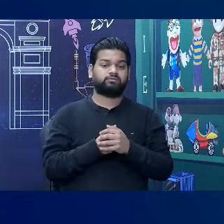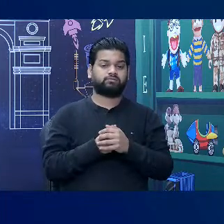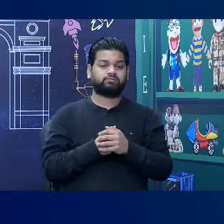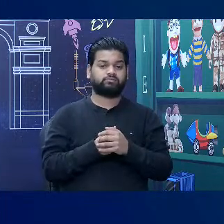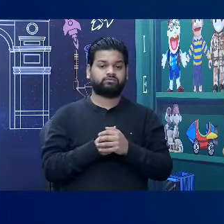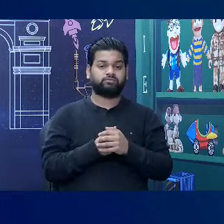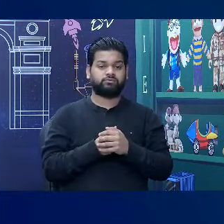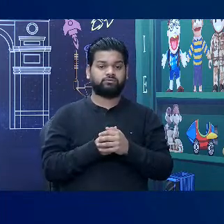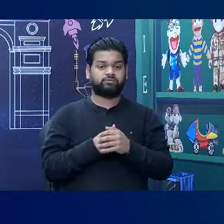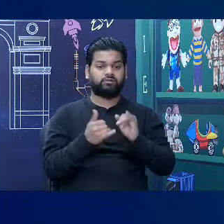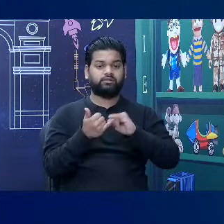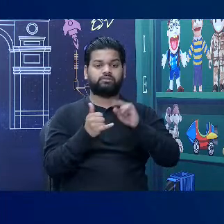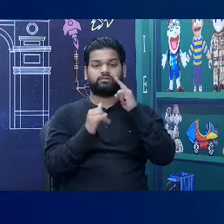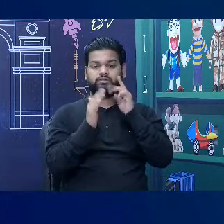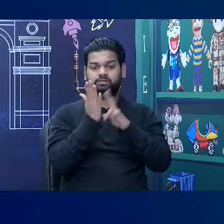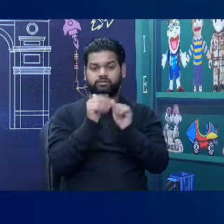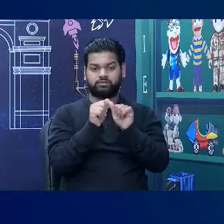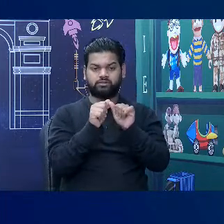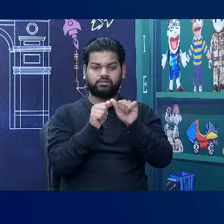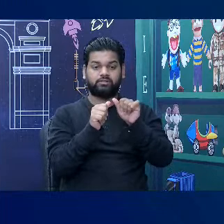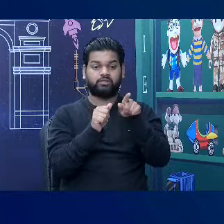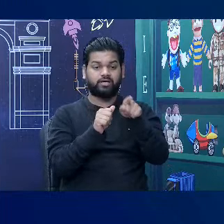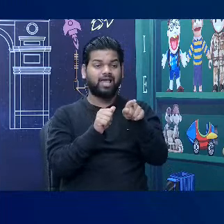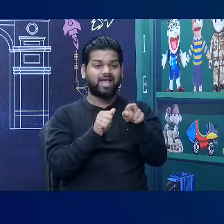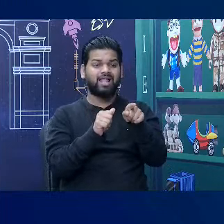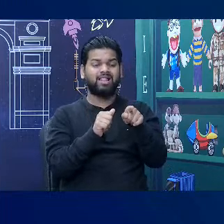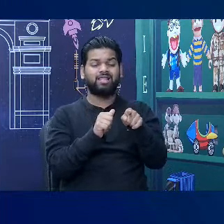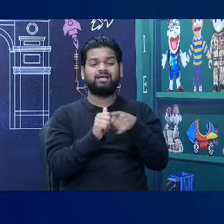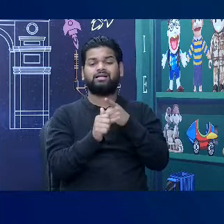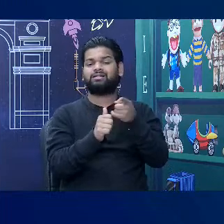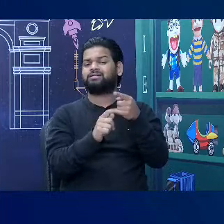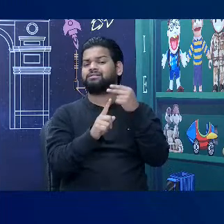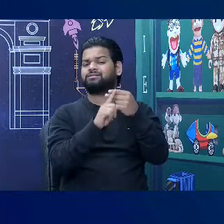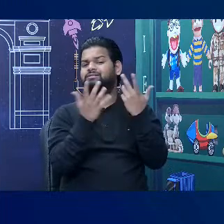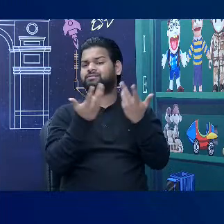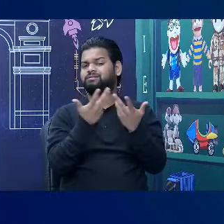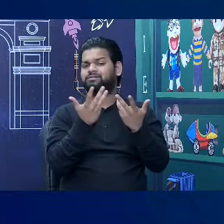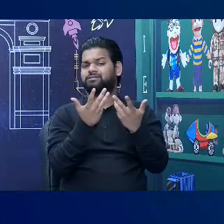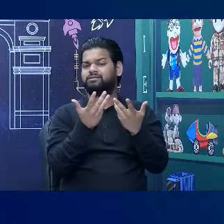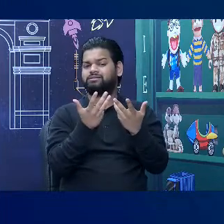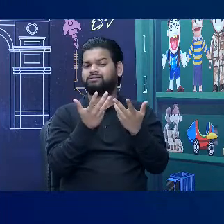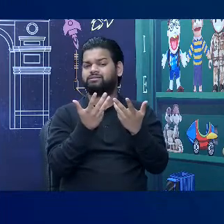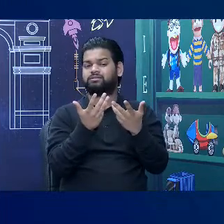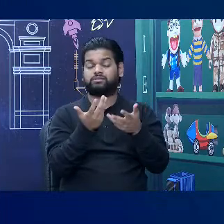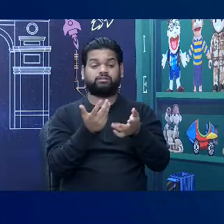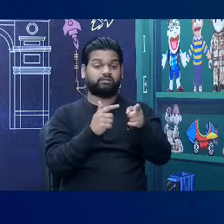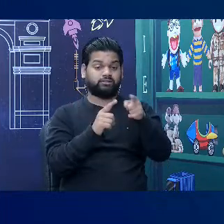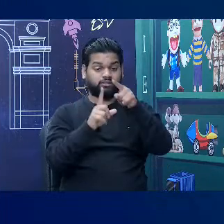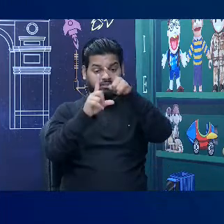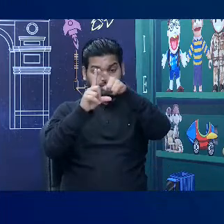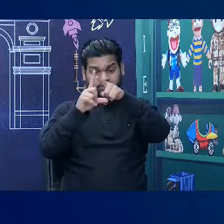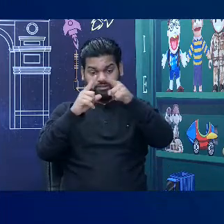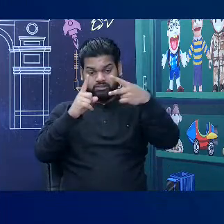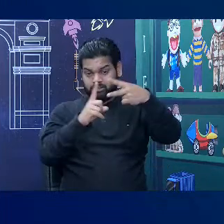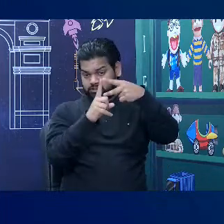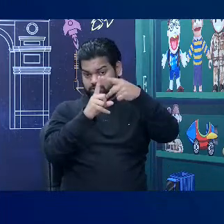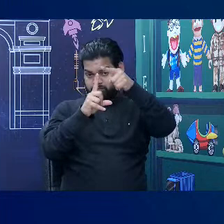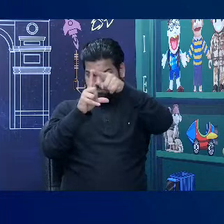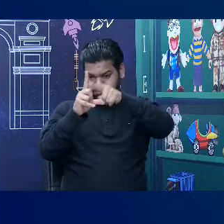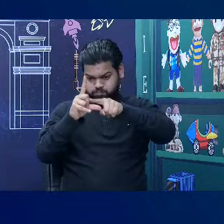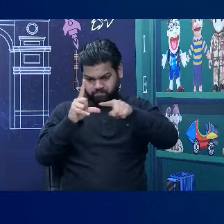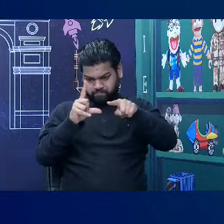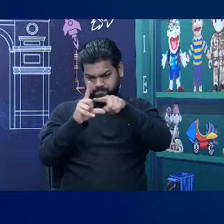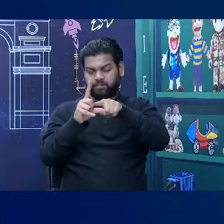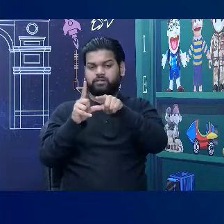symbol sin A is used as an abbreviation for the sine of the angle A. Sin A